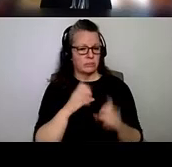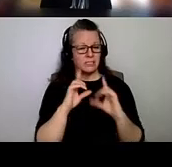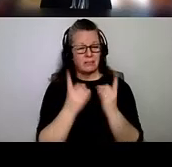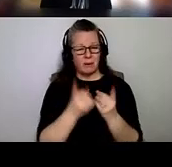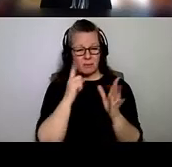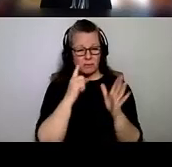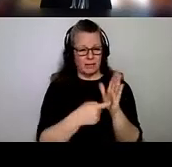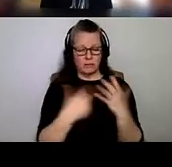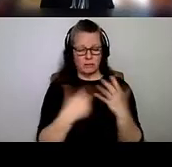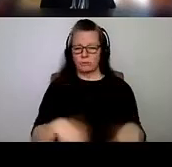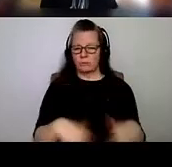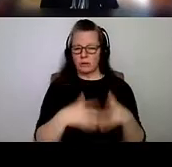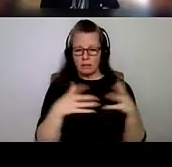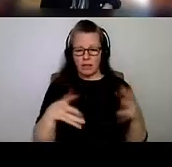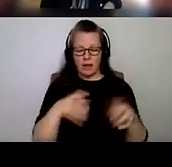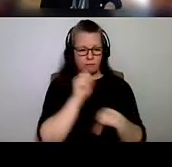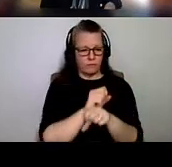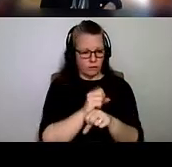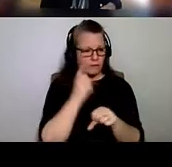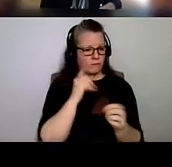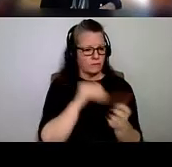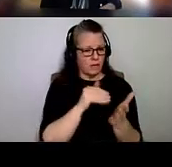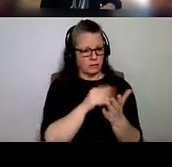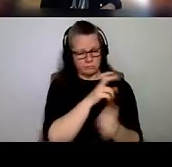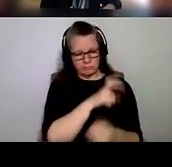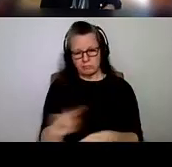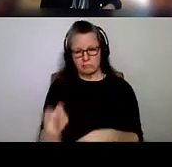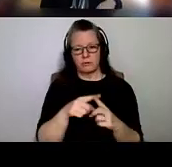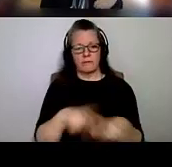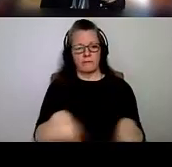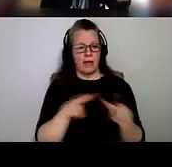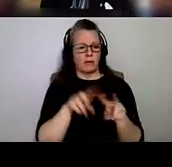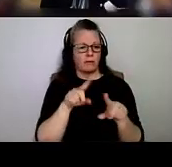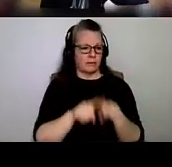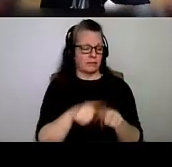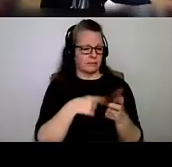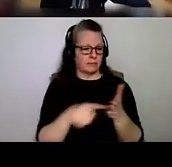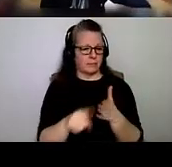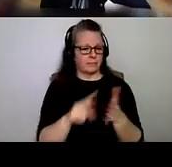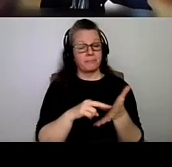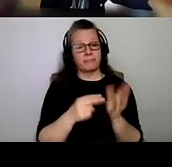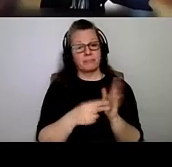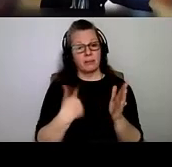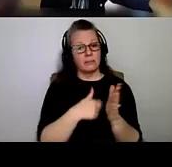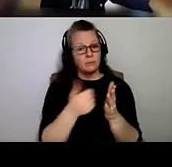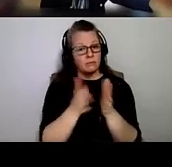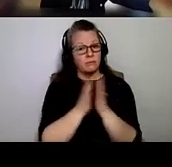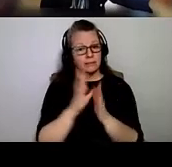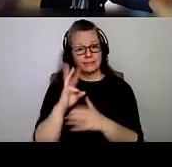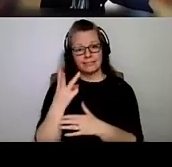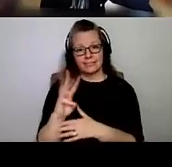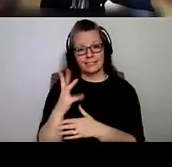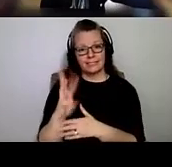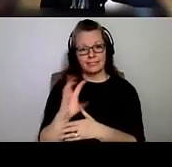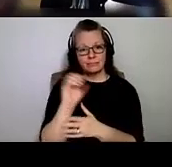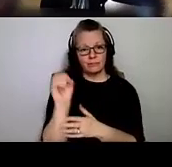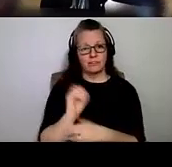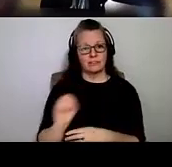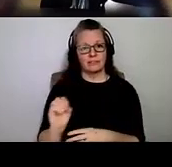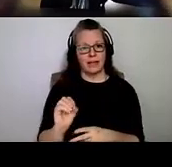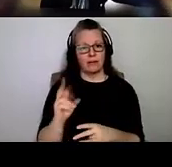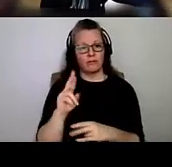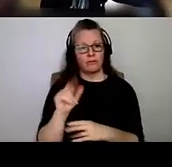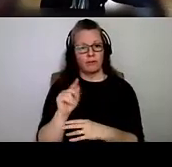for providers to transition to a value-based payment. And therefore, we have requested a 16%